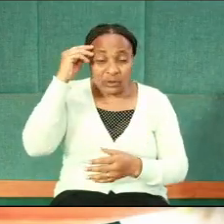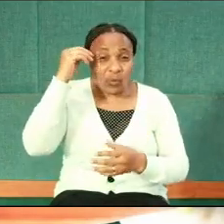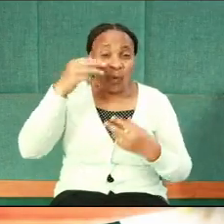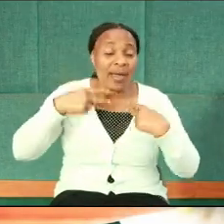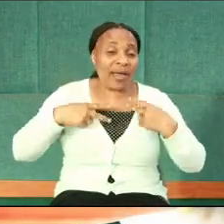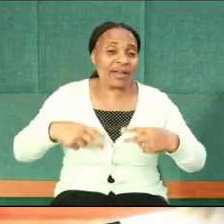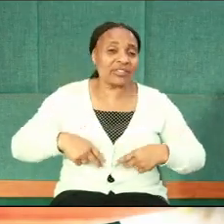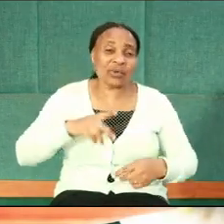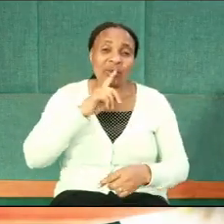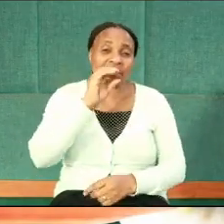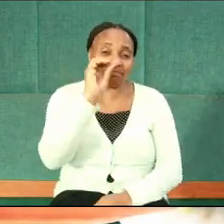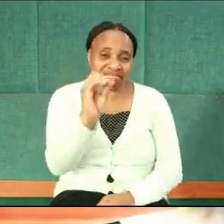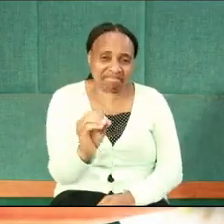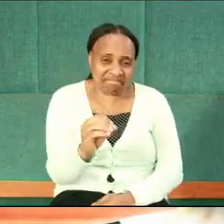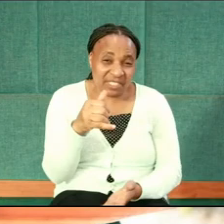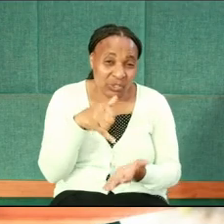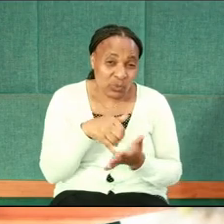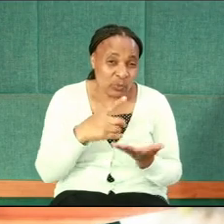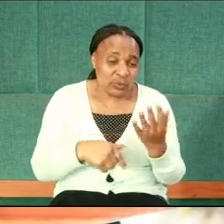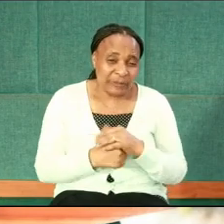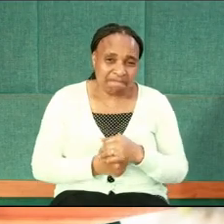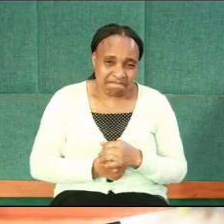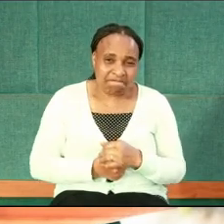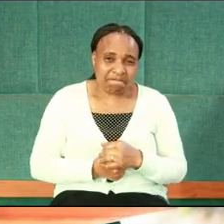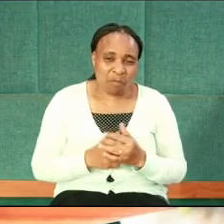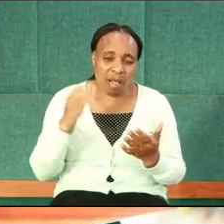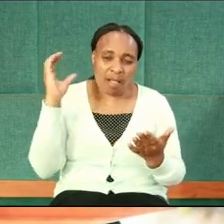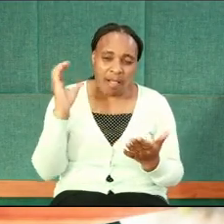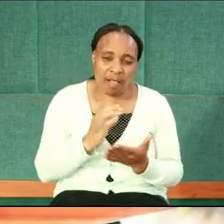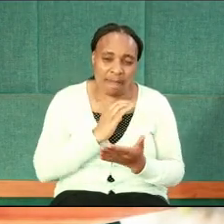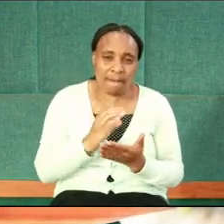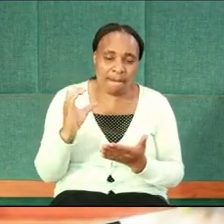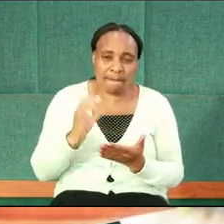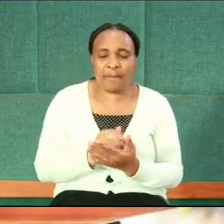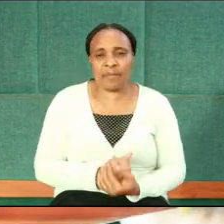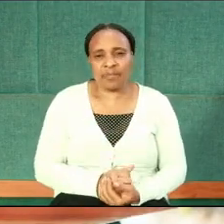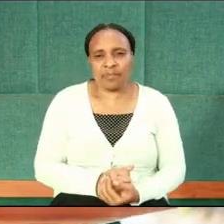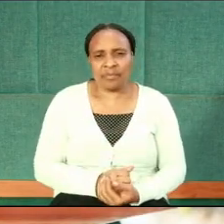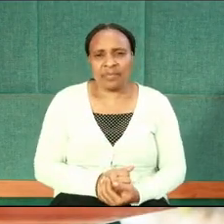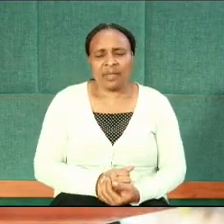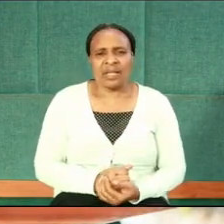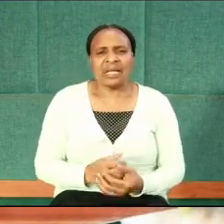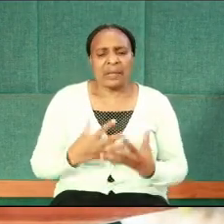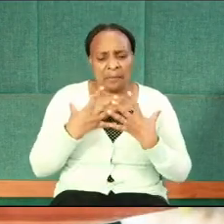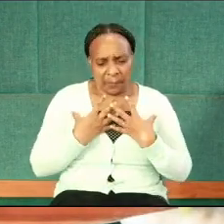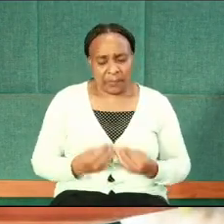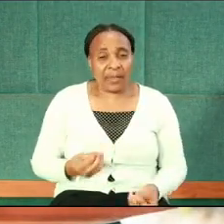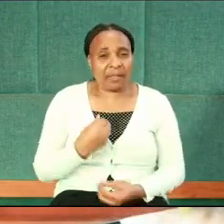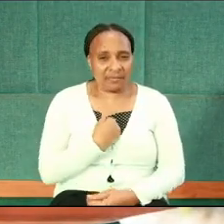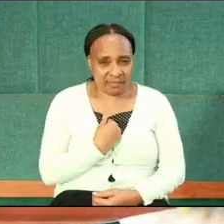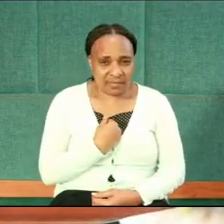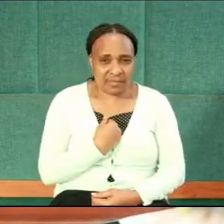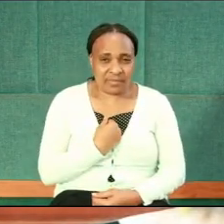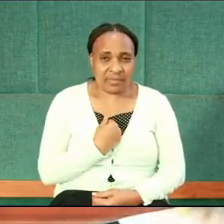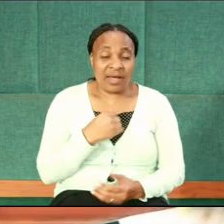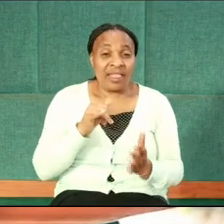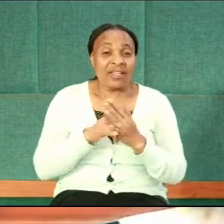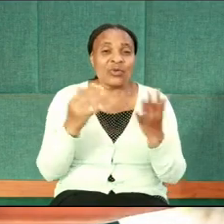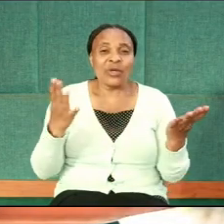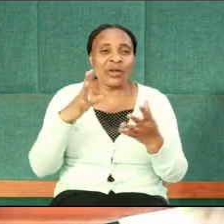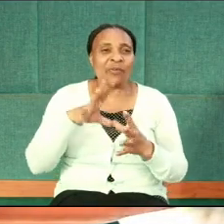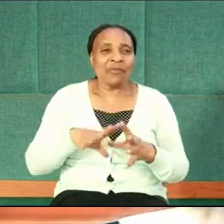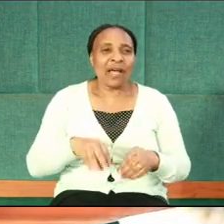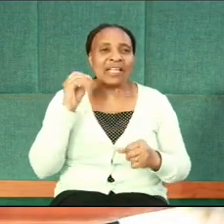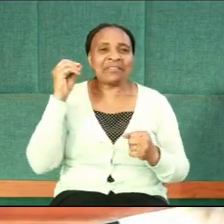including especially the alcohol, invariably causes depression. And that is why you find very